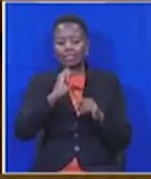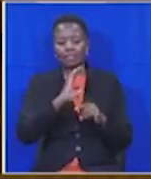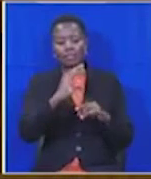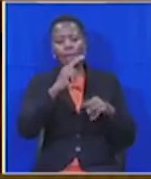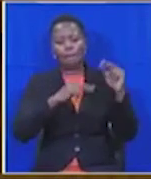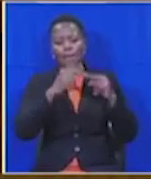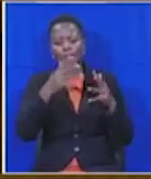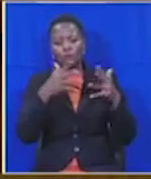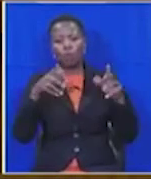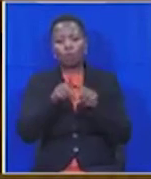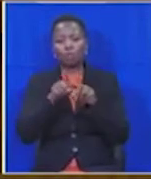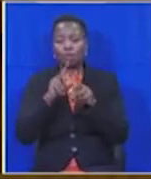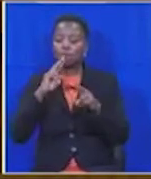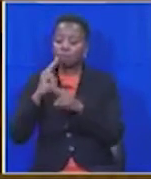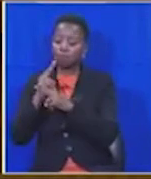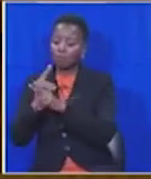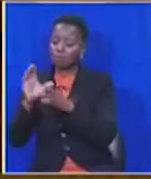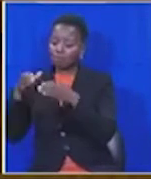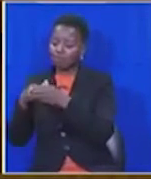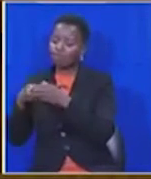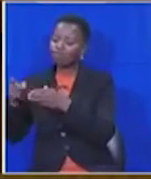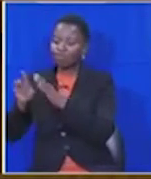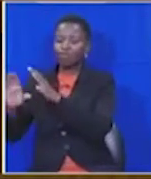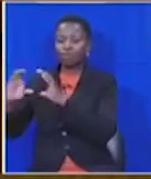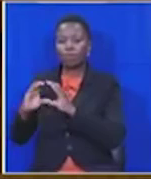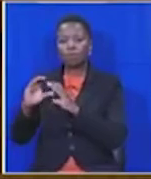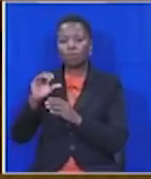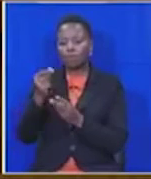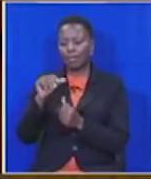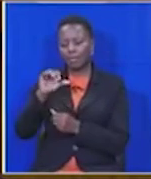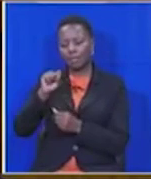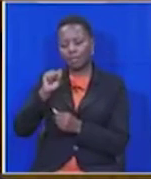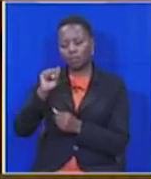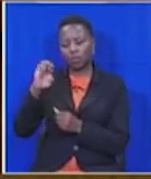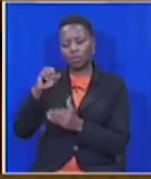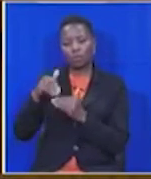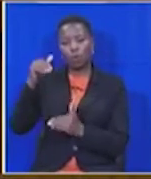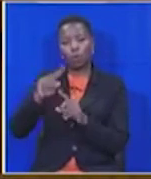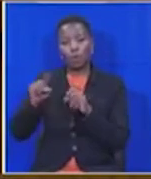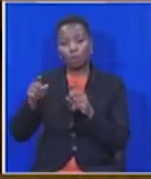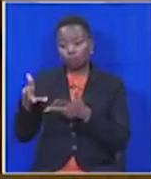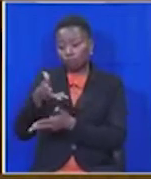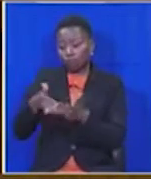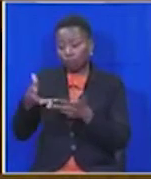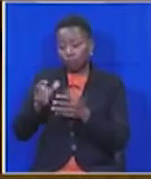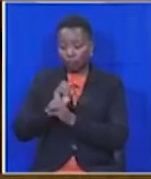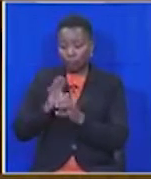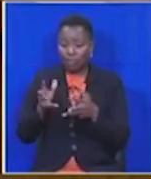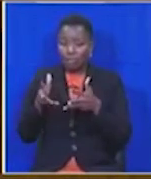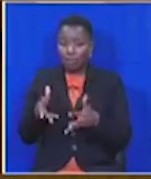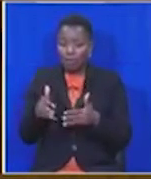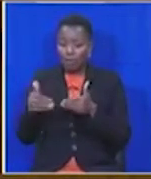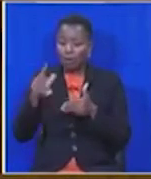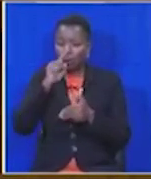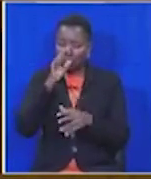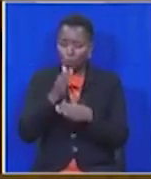sector participation and collaboration with our state-owned companies. But the conversations are just a beginning. There is still hard work